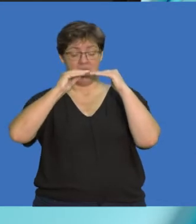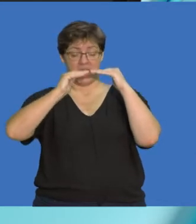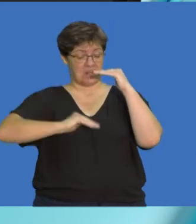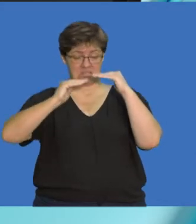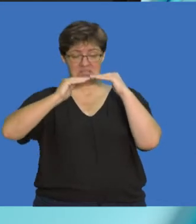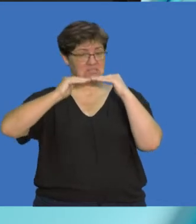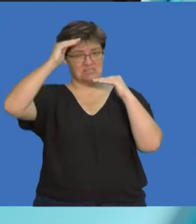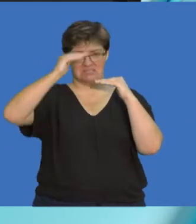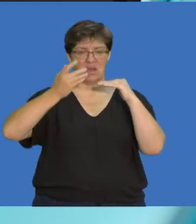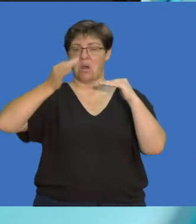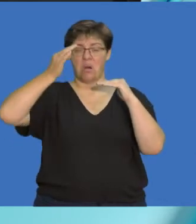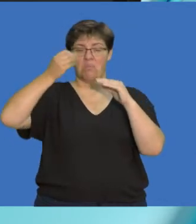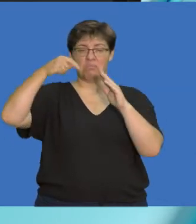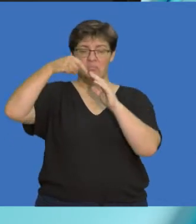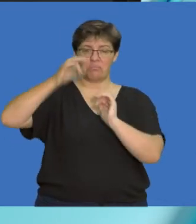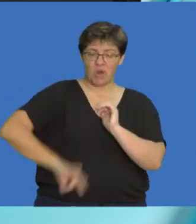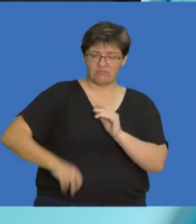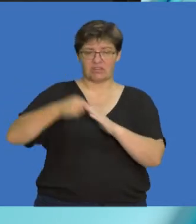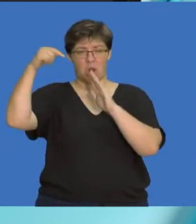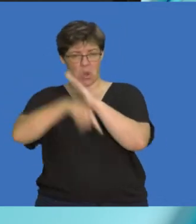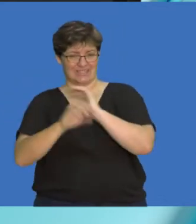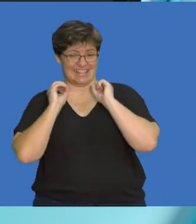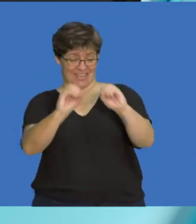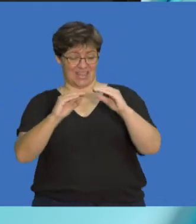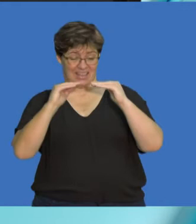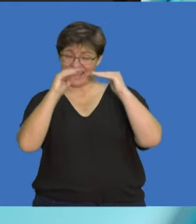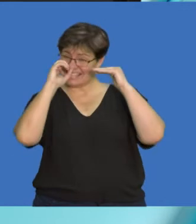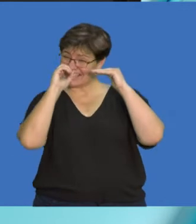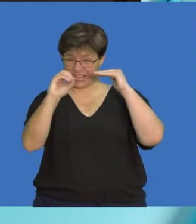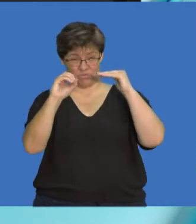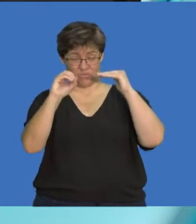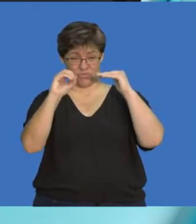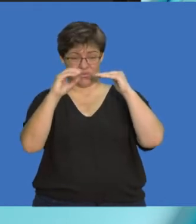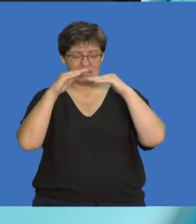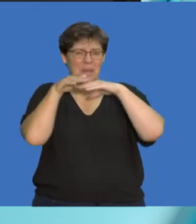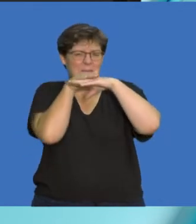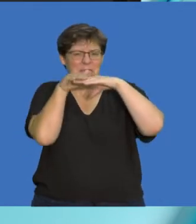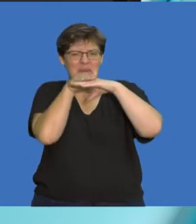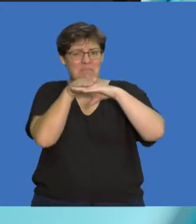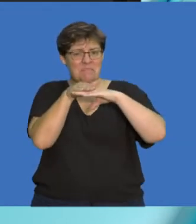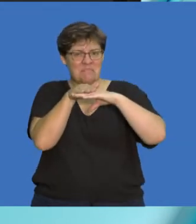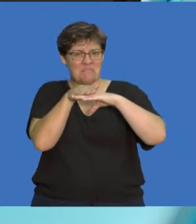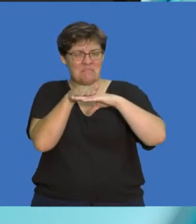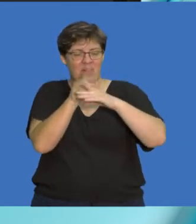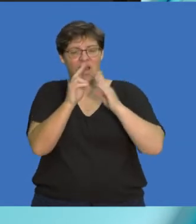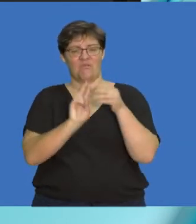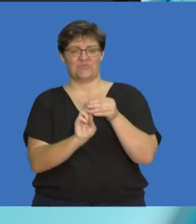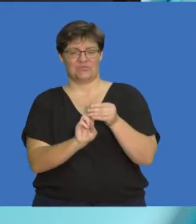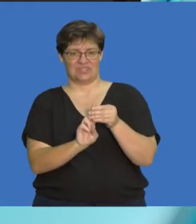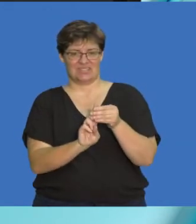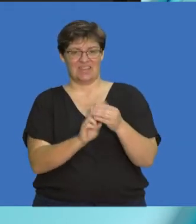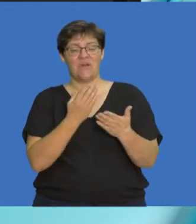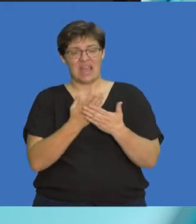profit, neither are we making a loss. So in that case, that's the minimum number of units that need